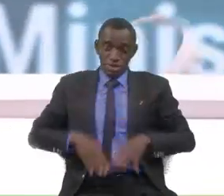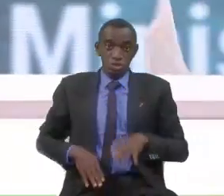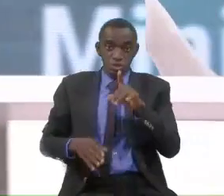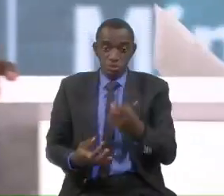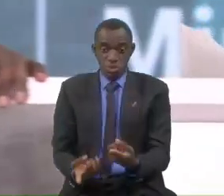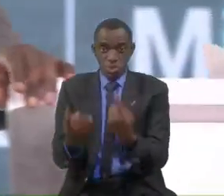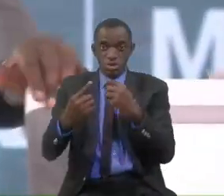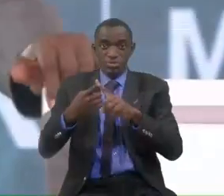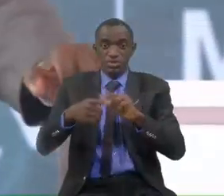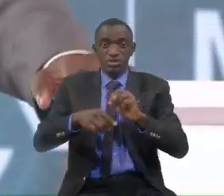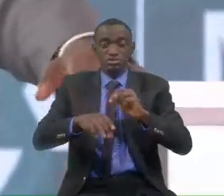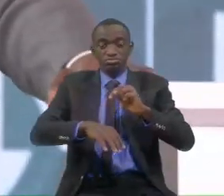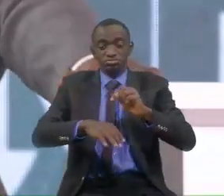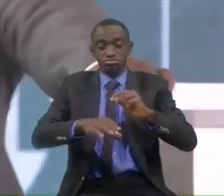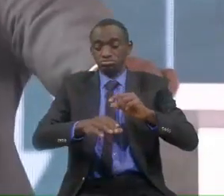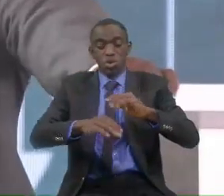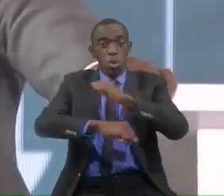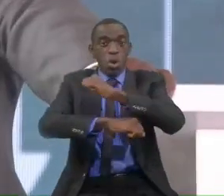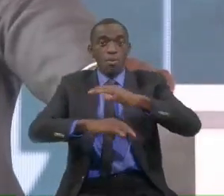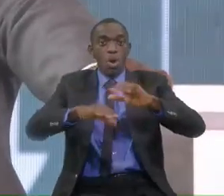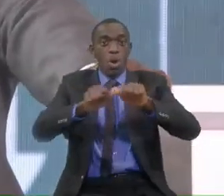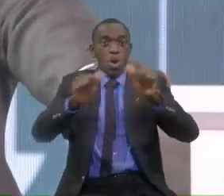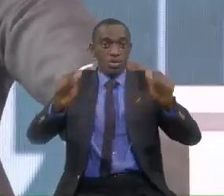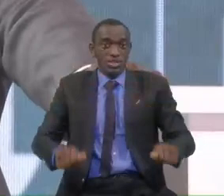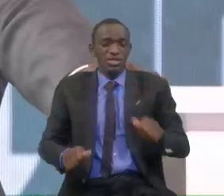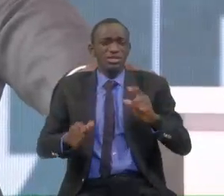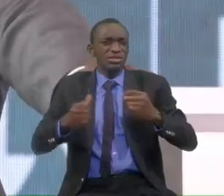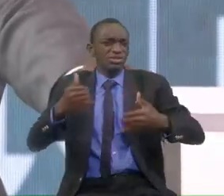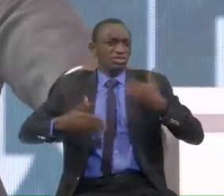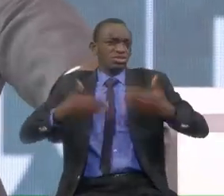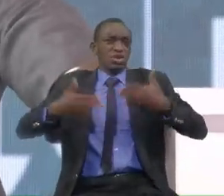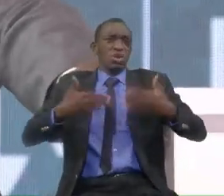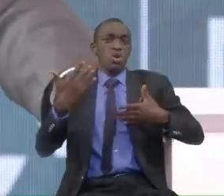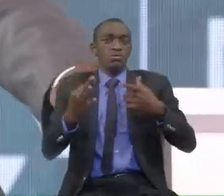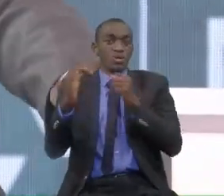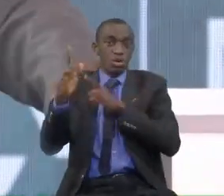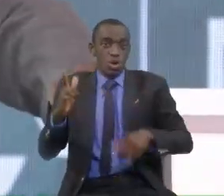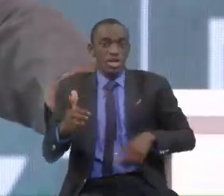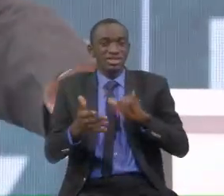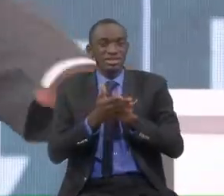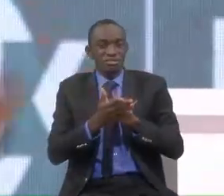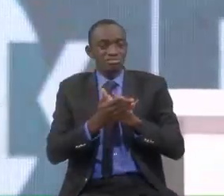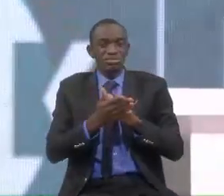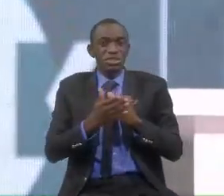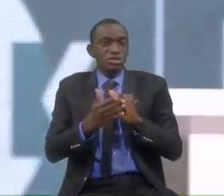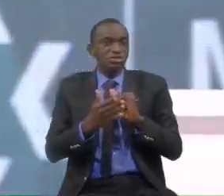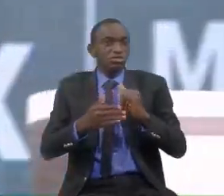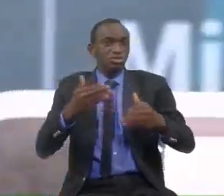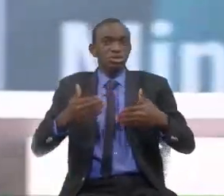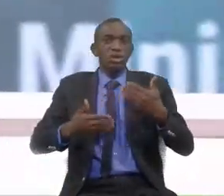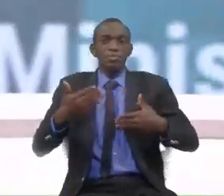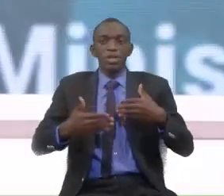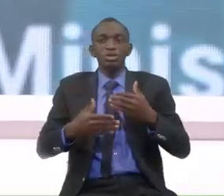joy of the Lord. That joy that blocks out everything you have heard, everything you have known, every news, bad news